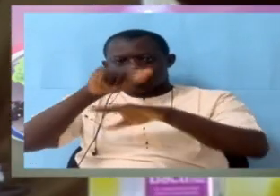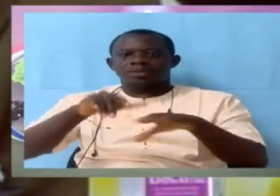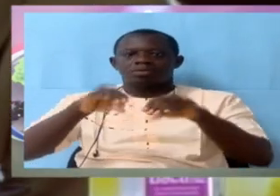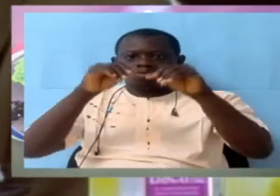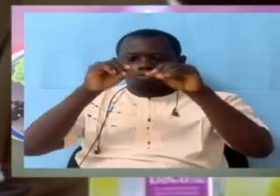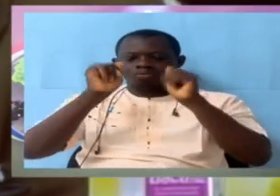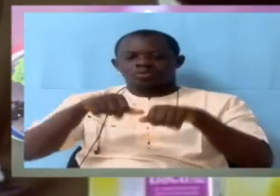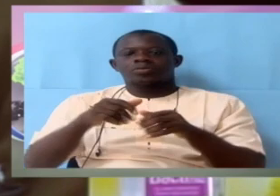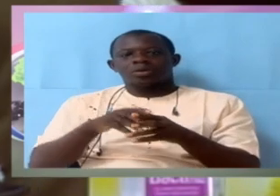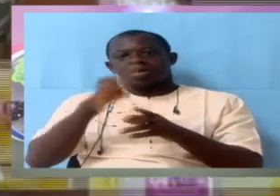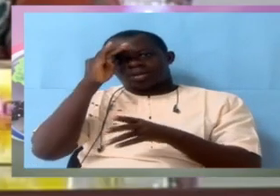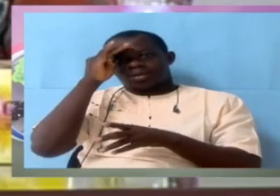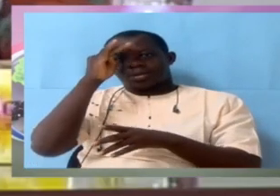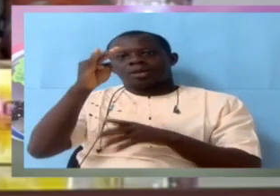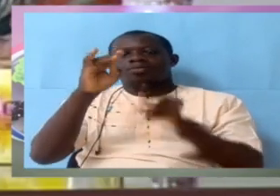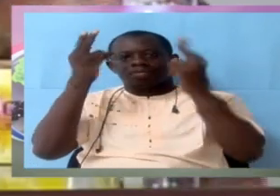Thank you, Council.